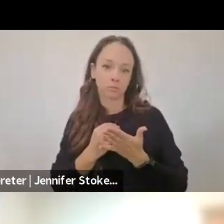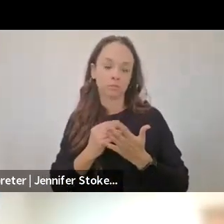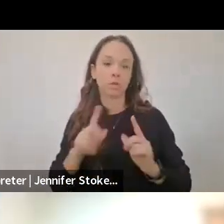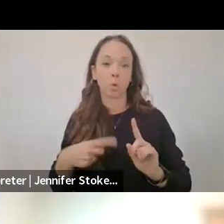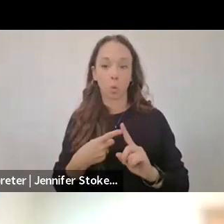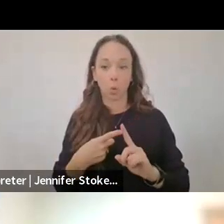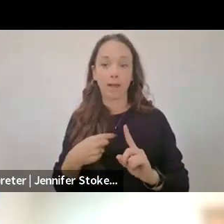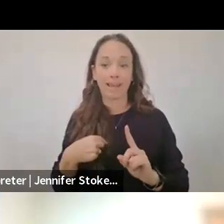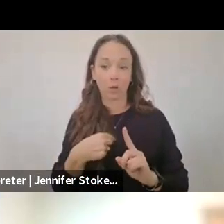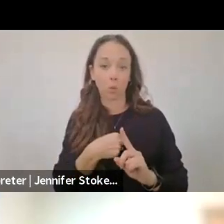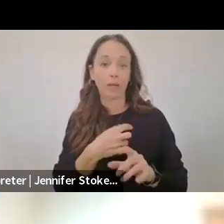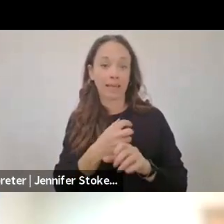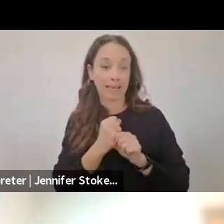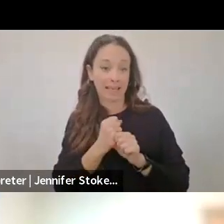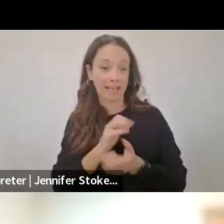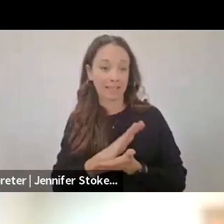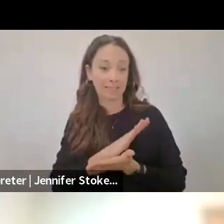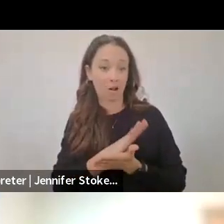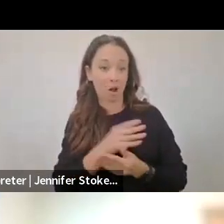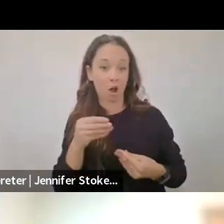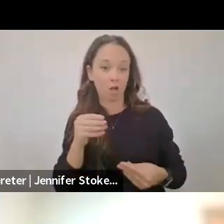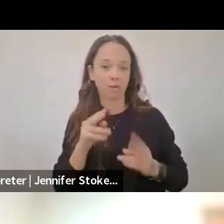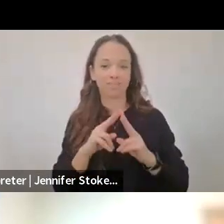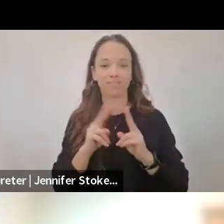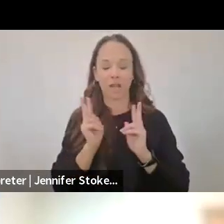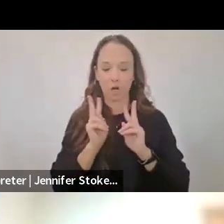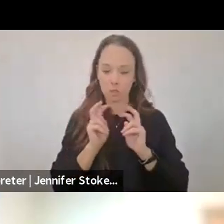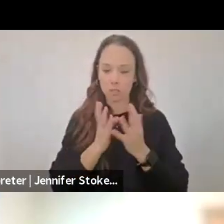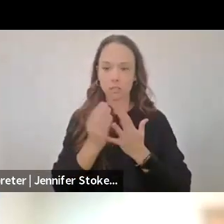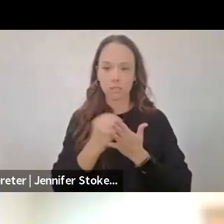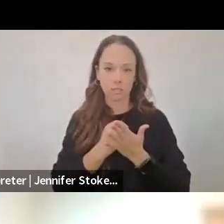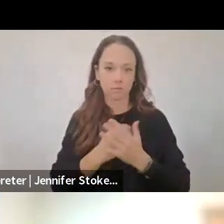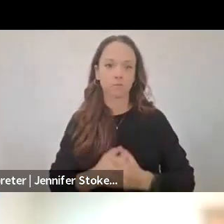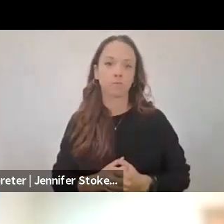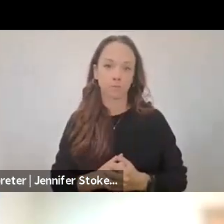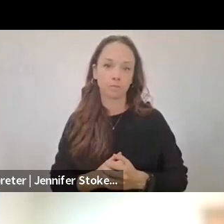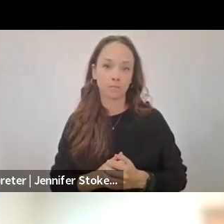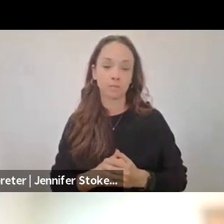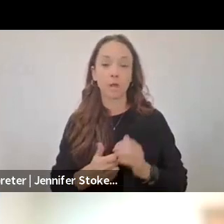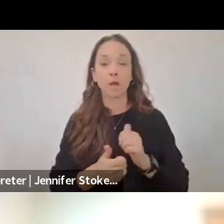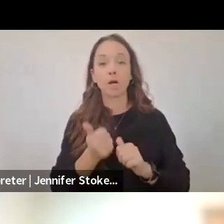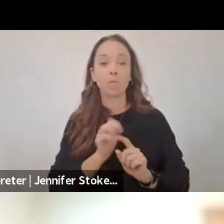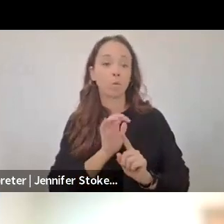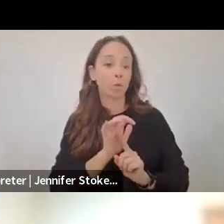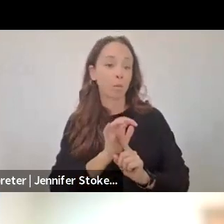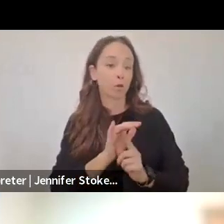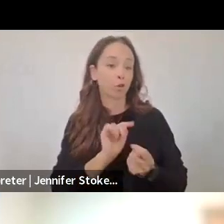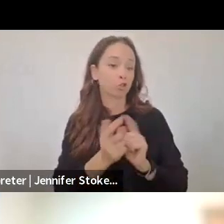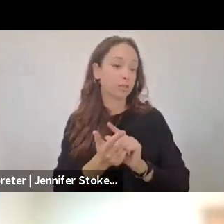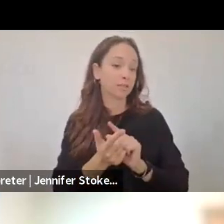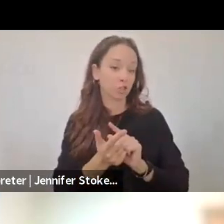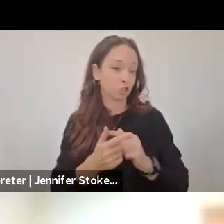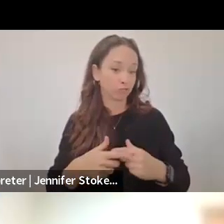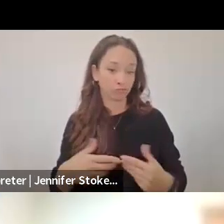once we receive documents. The most popular translations that we are doing right now are